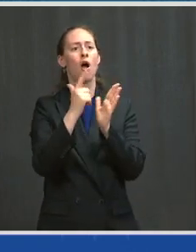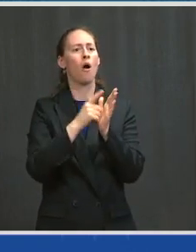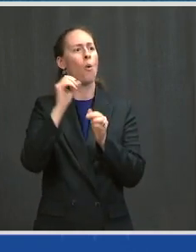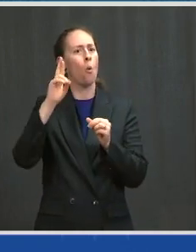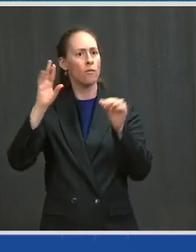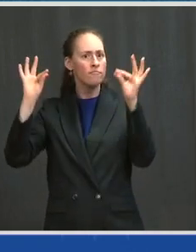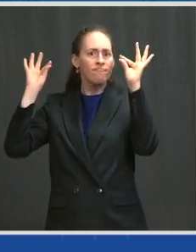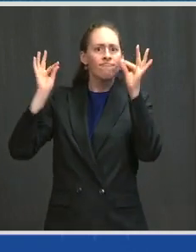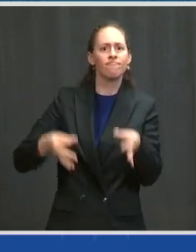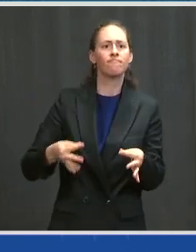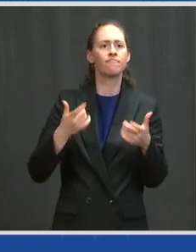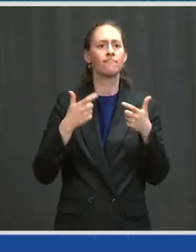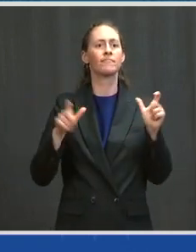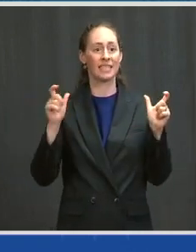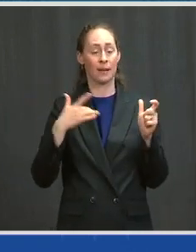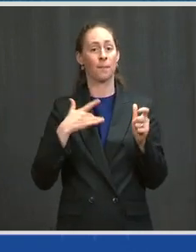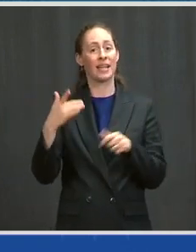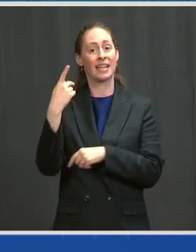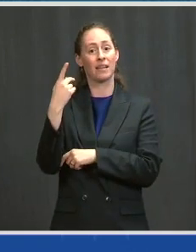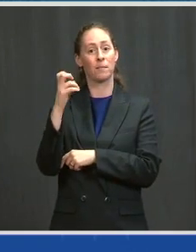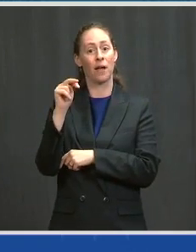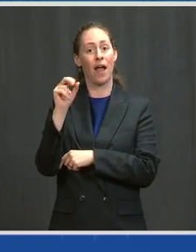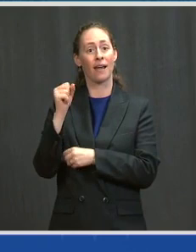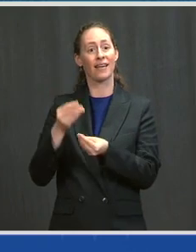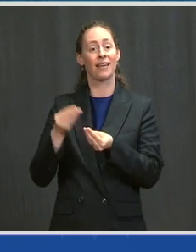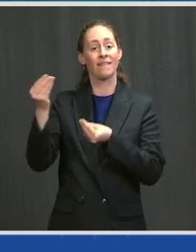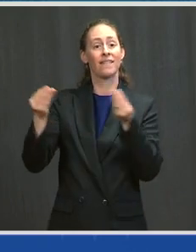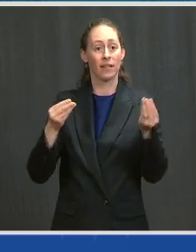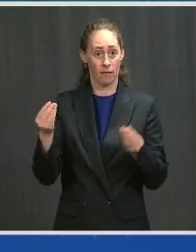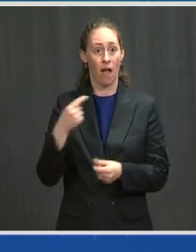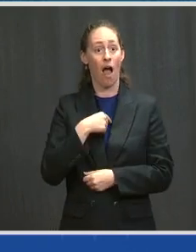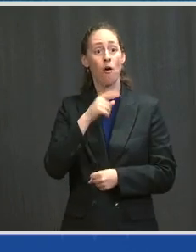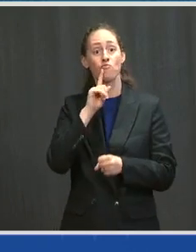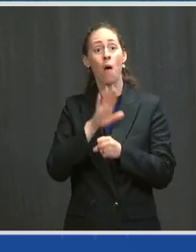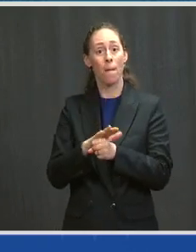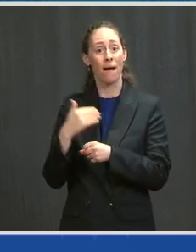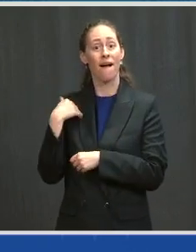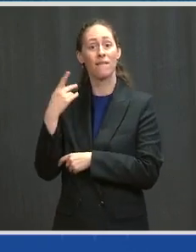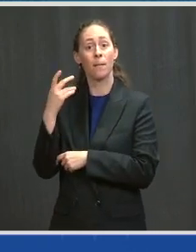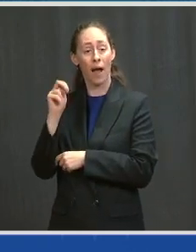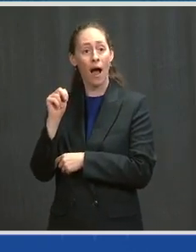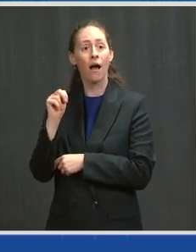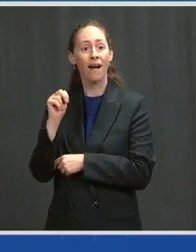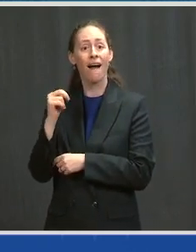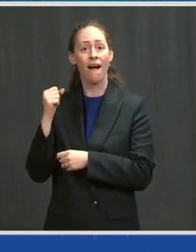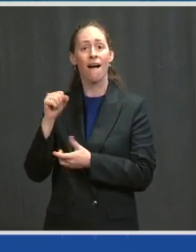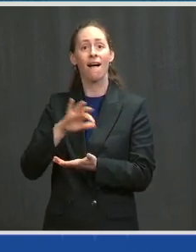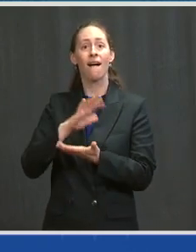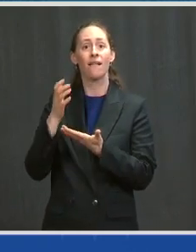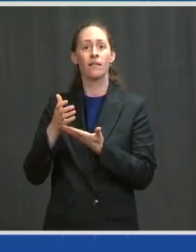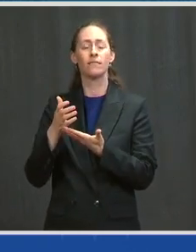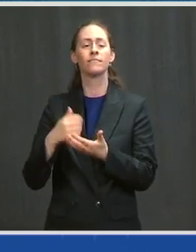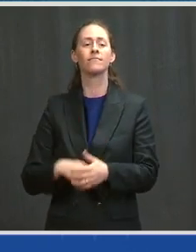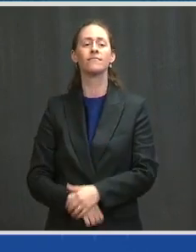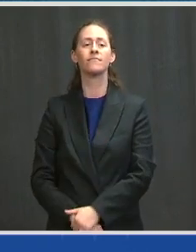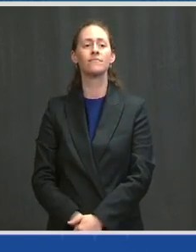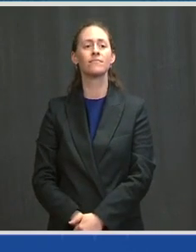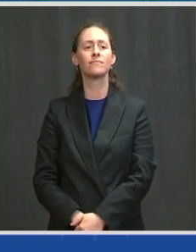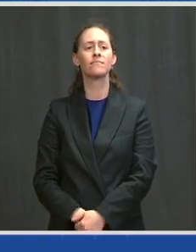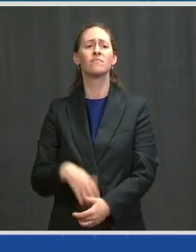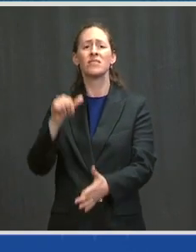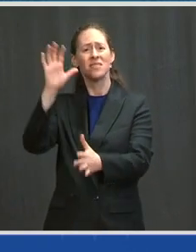place. I promise you, I have all the pens put in the other room. I couldn't figure out how to sign them all, but don't leave without the